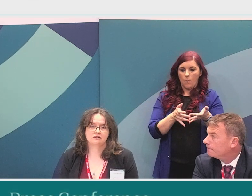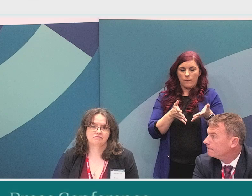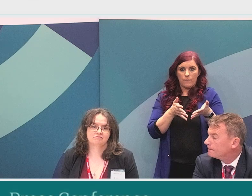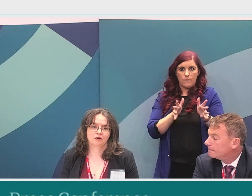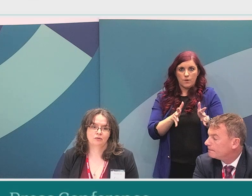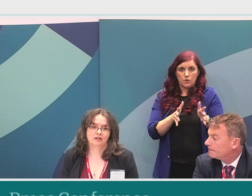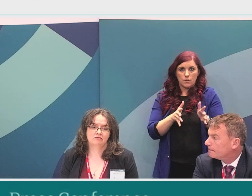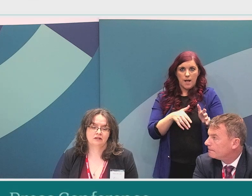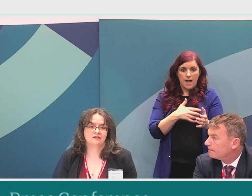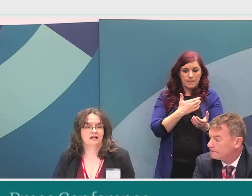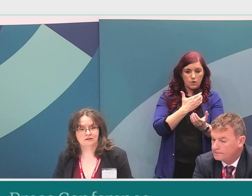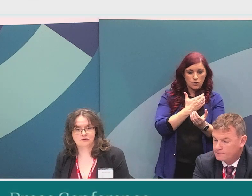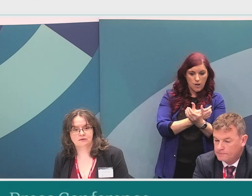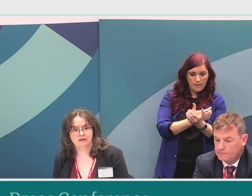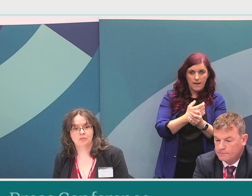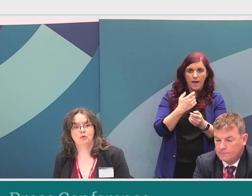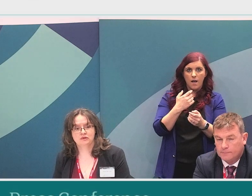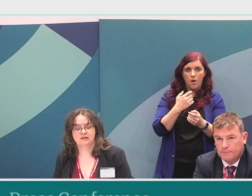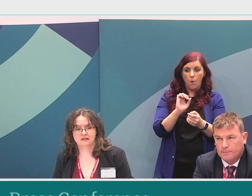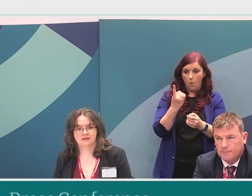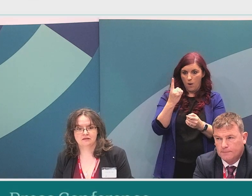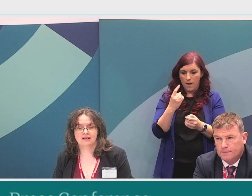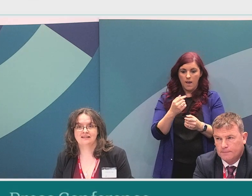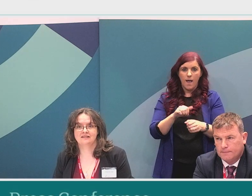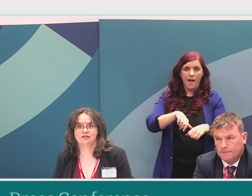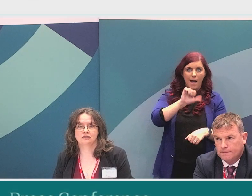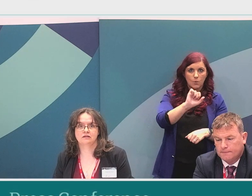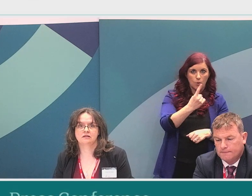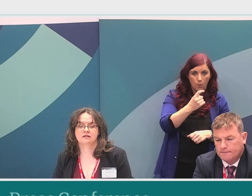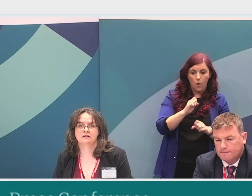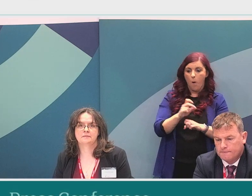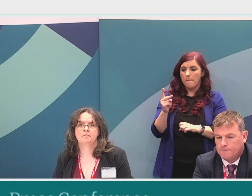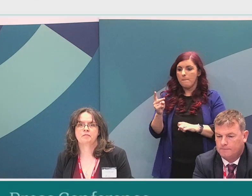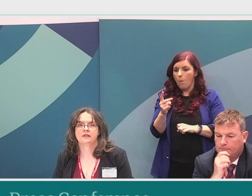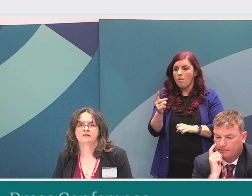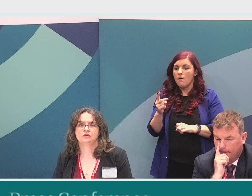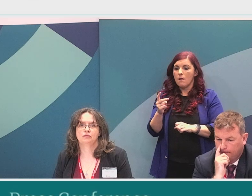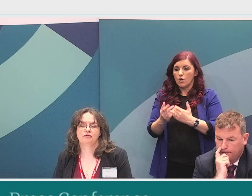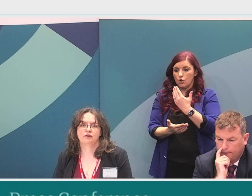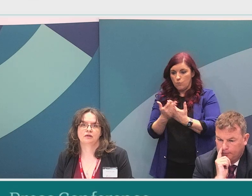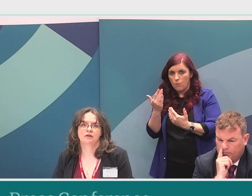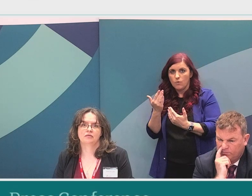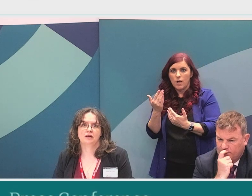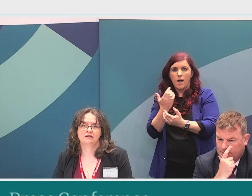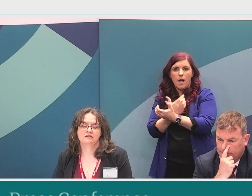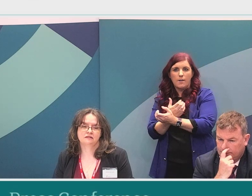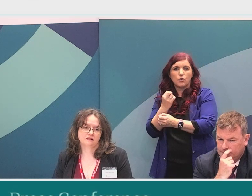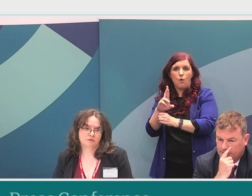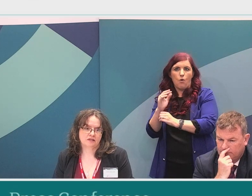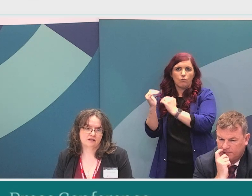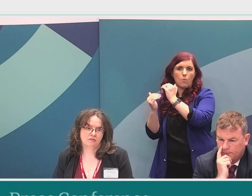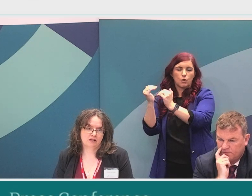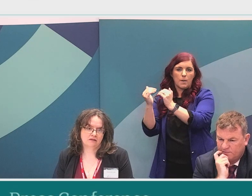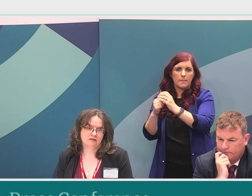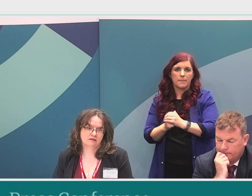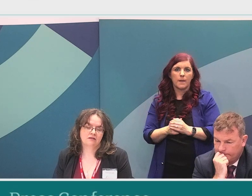child only, as an adult only, or both as an adult and as a child. So for males,